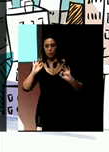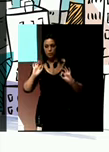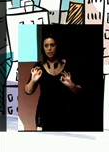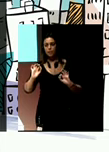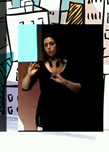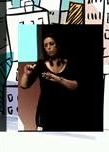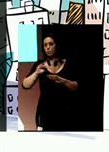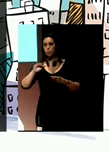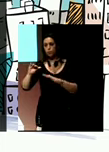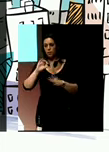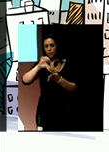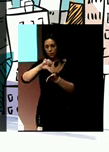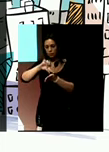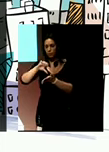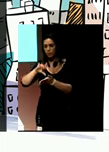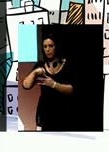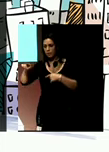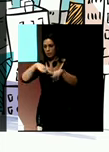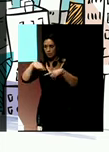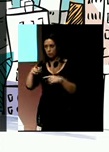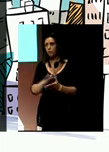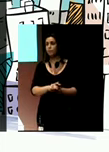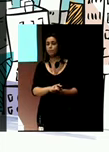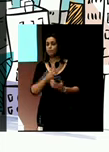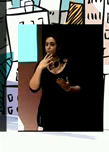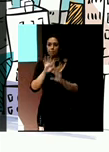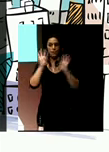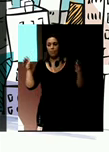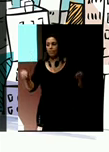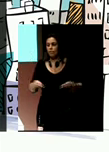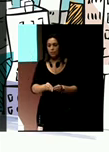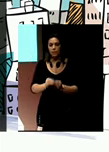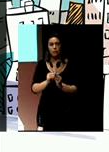and safety, urban mobility and transport.